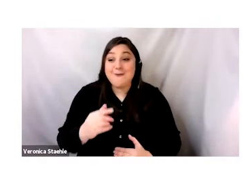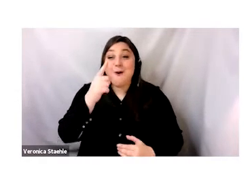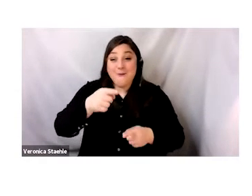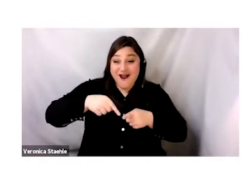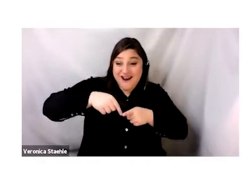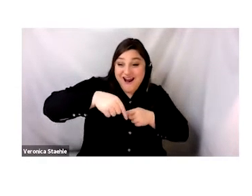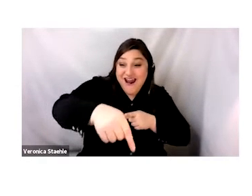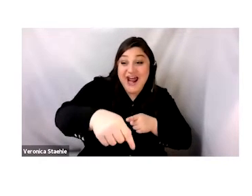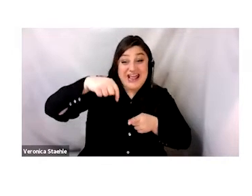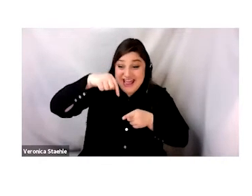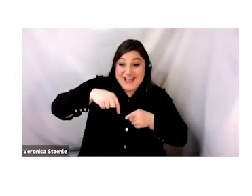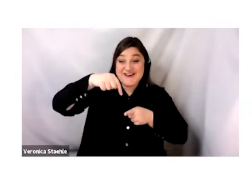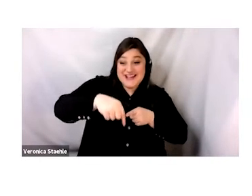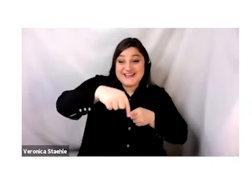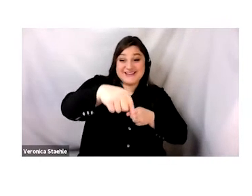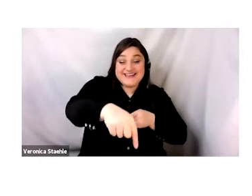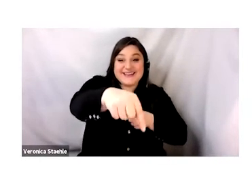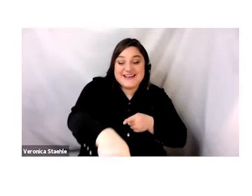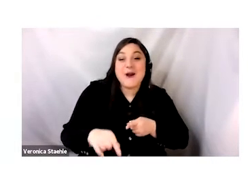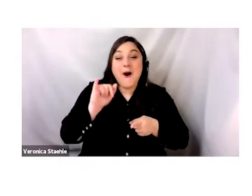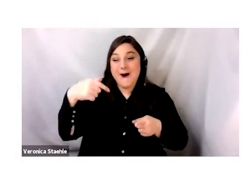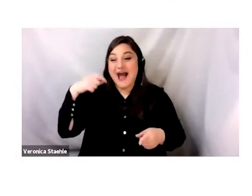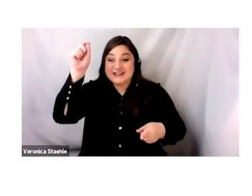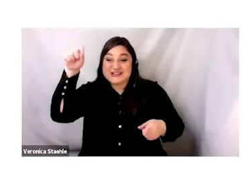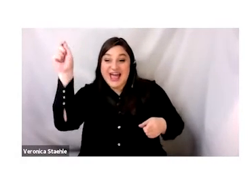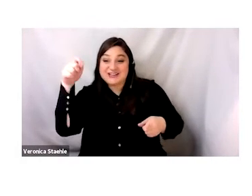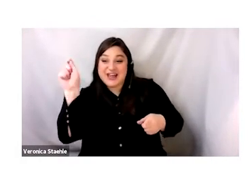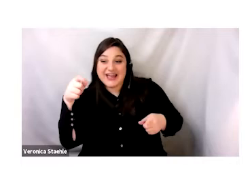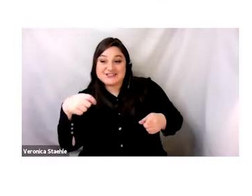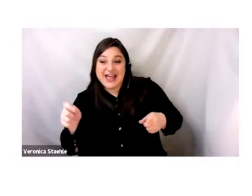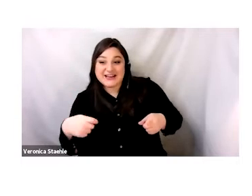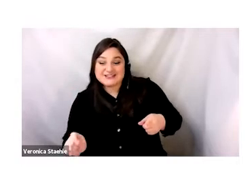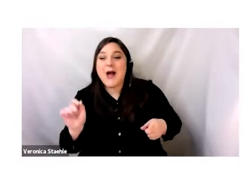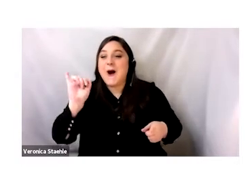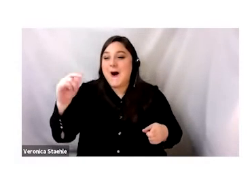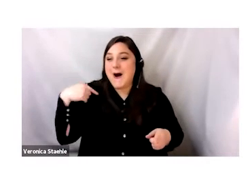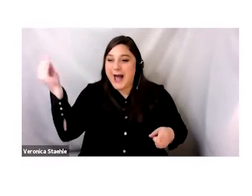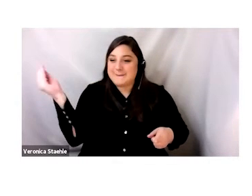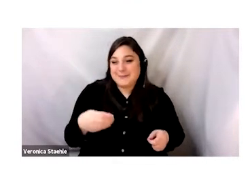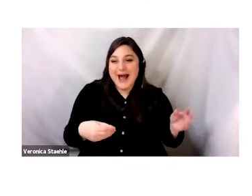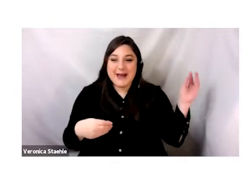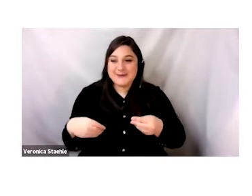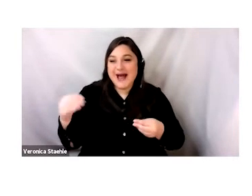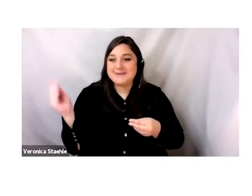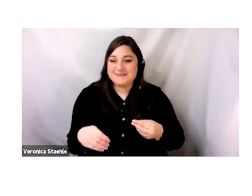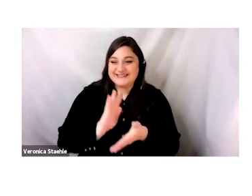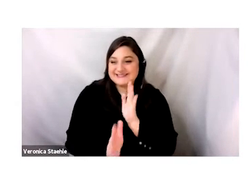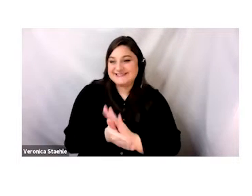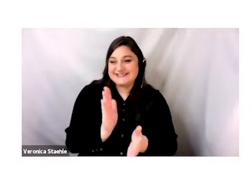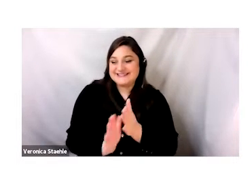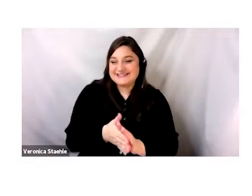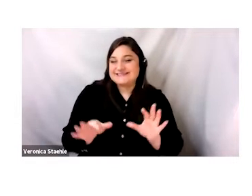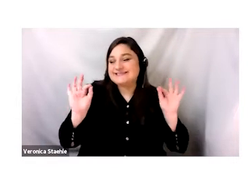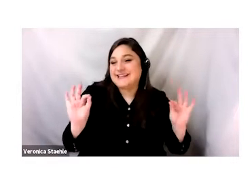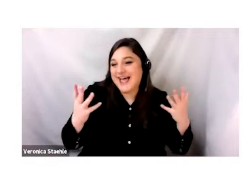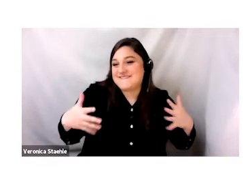done. Ooh, I have my Post-it notes. Hello, I have my Sharpie. It's done. Like we